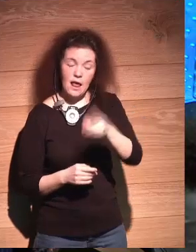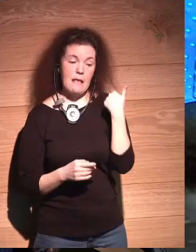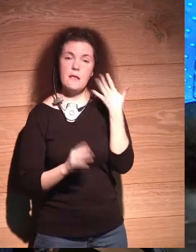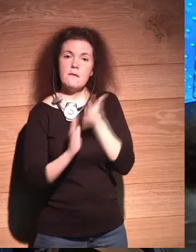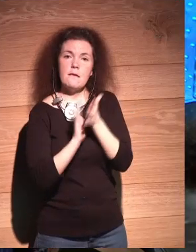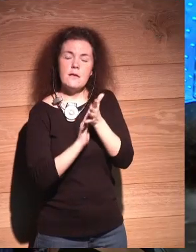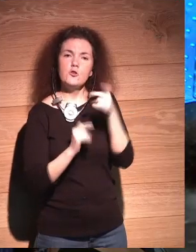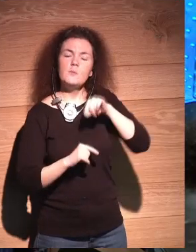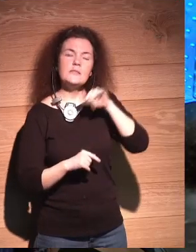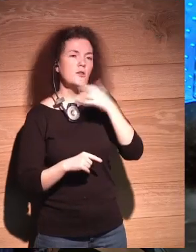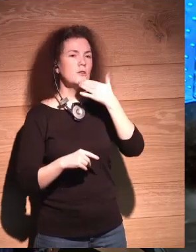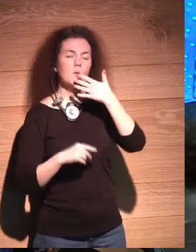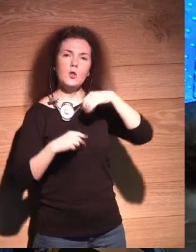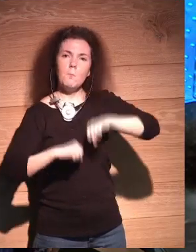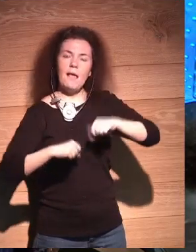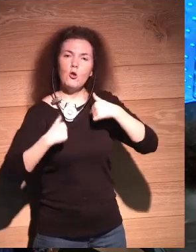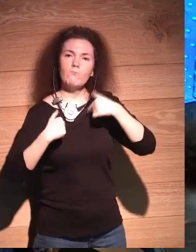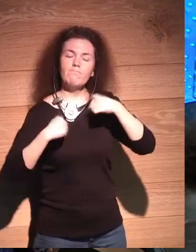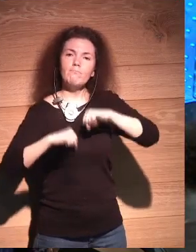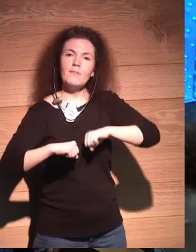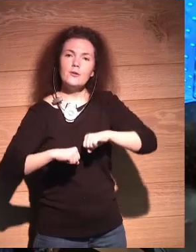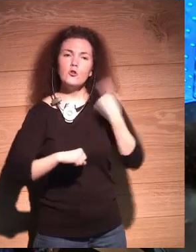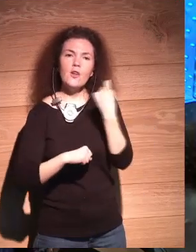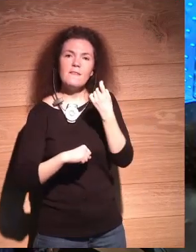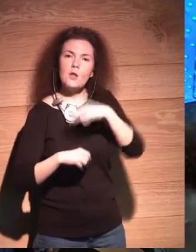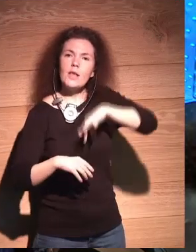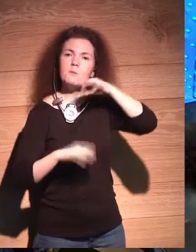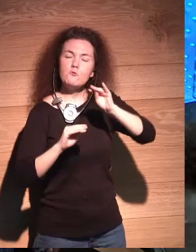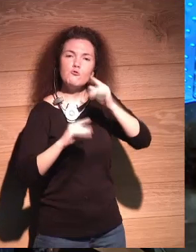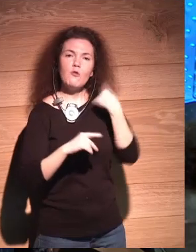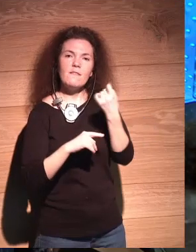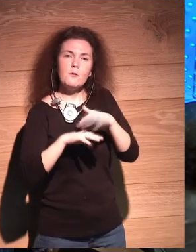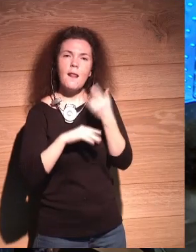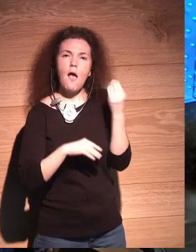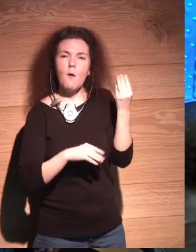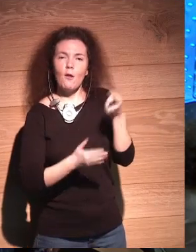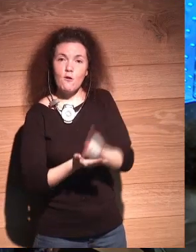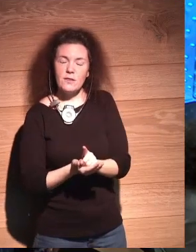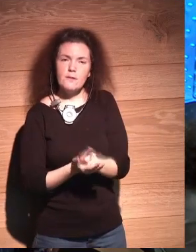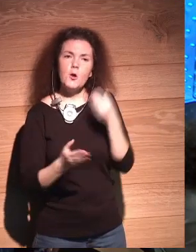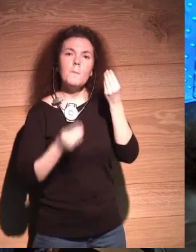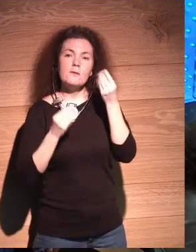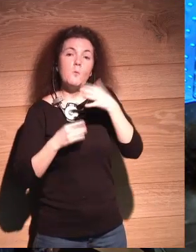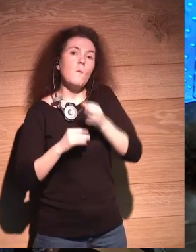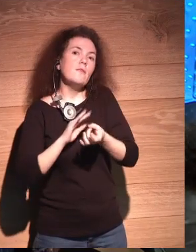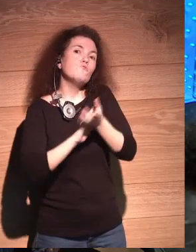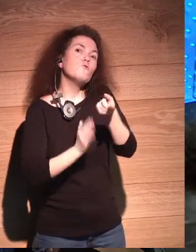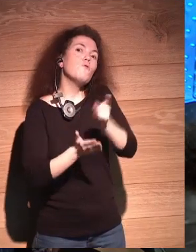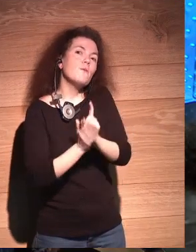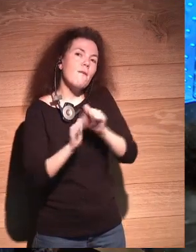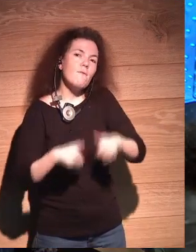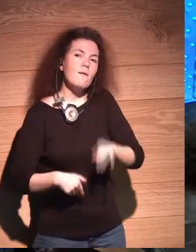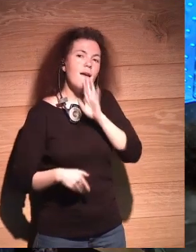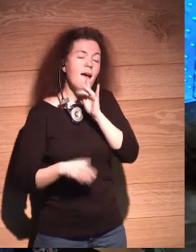were actually by age. And this is the same feeling that I get from Laurie Anderson. When I heard her speaking